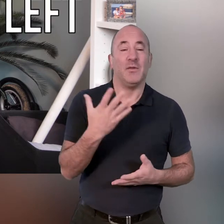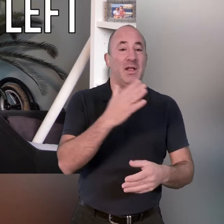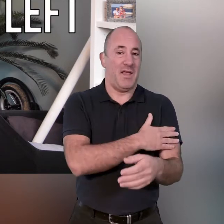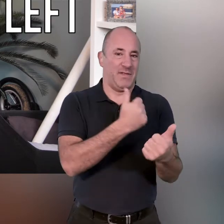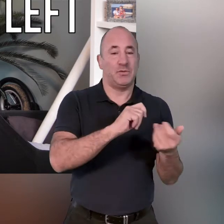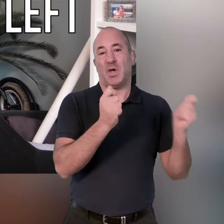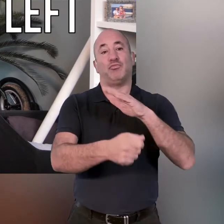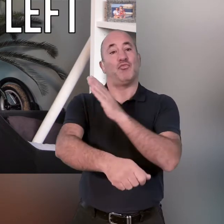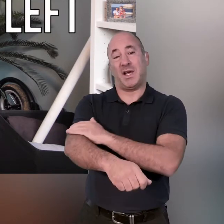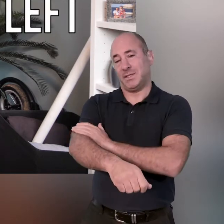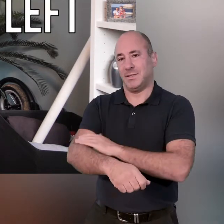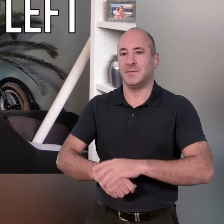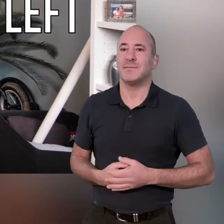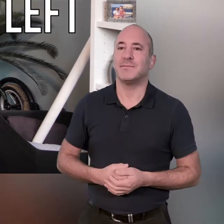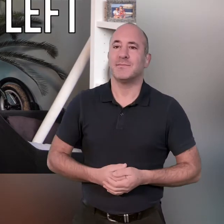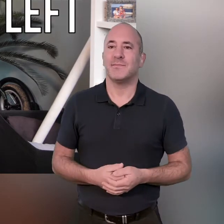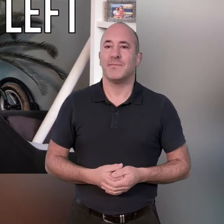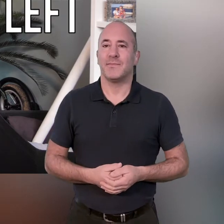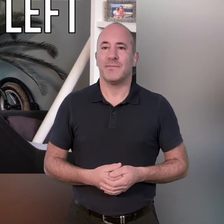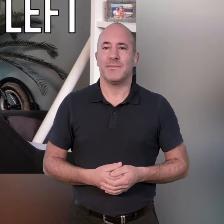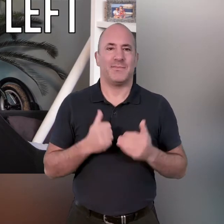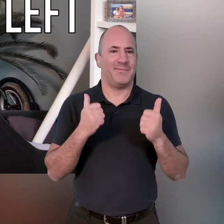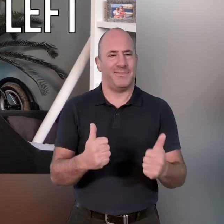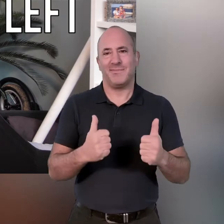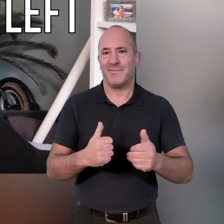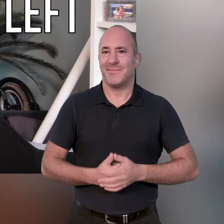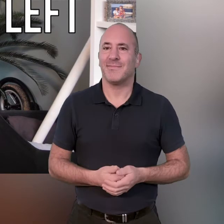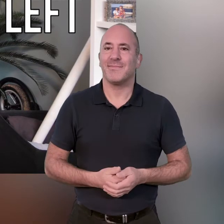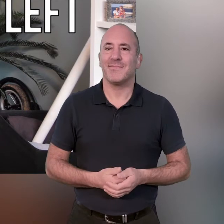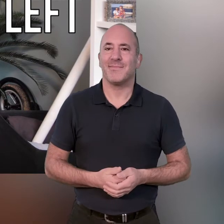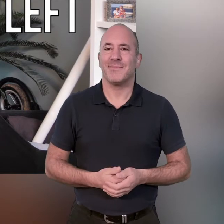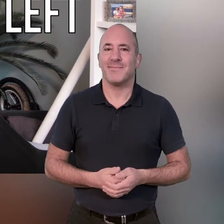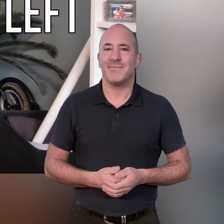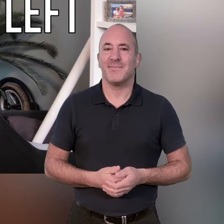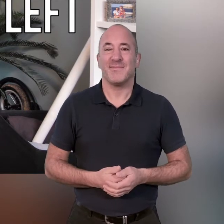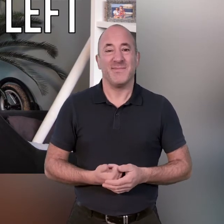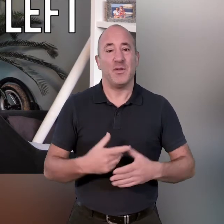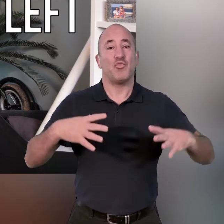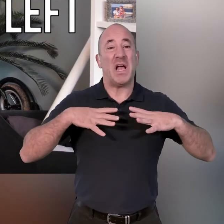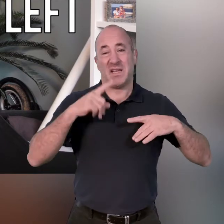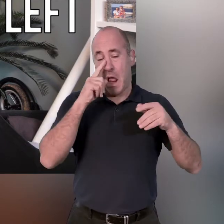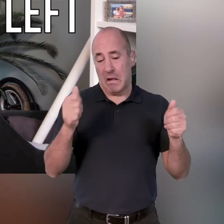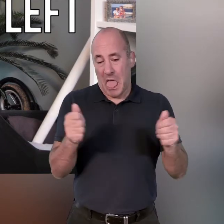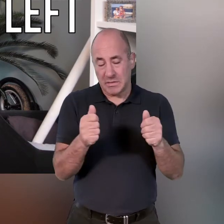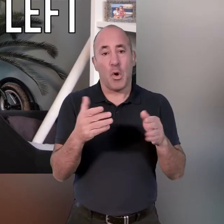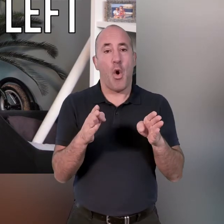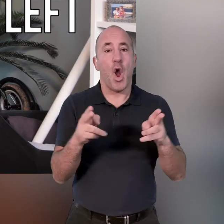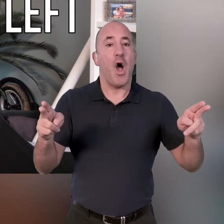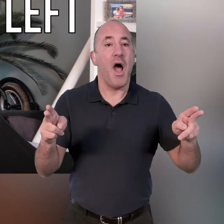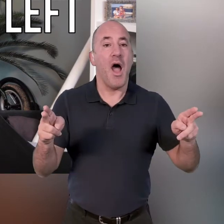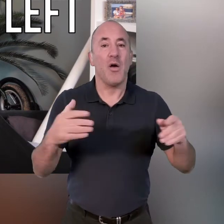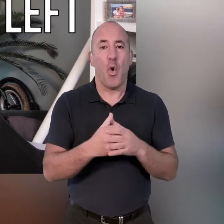1, changing arms. Excellent. We can have more, less rest. You can